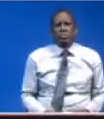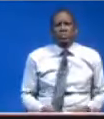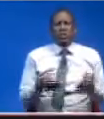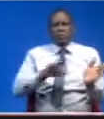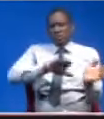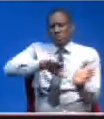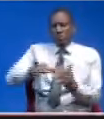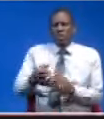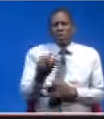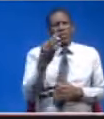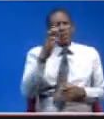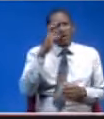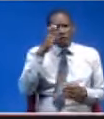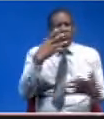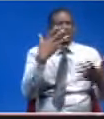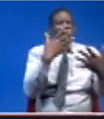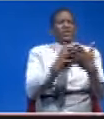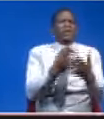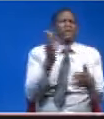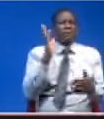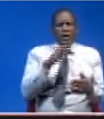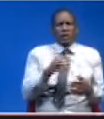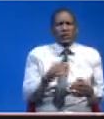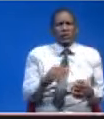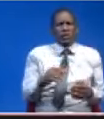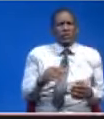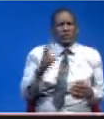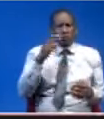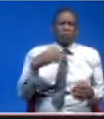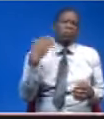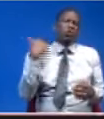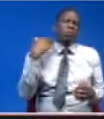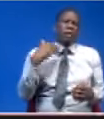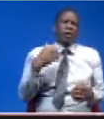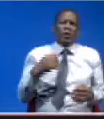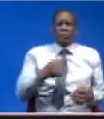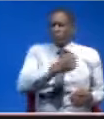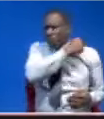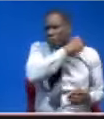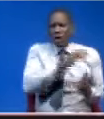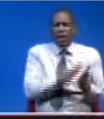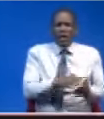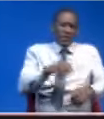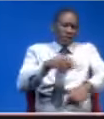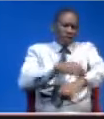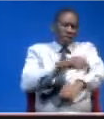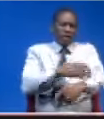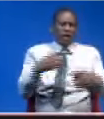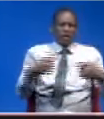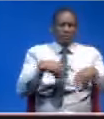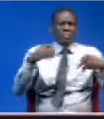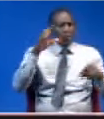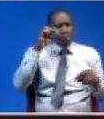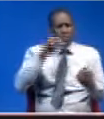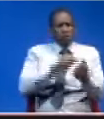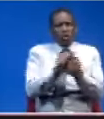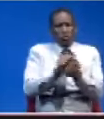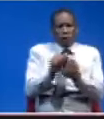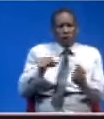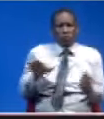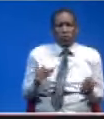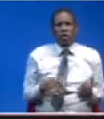Elsewhere, three suspects have been arrested in connection to the mugging, looting and maiming of several people in Mombasa Friday morning.